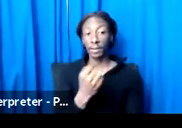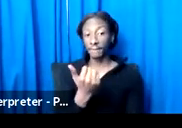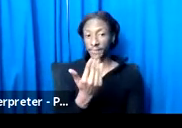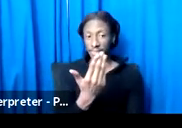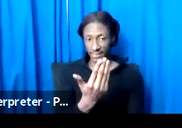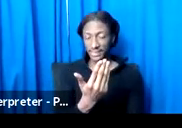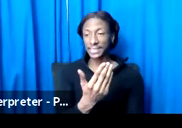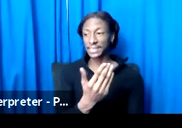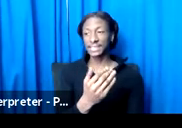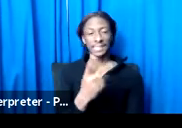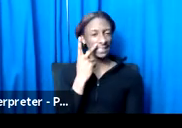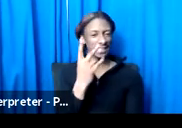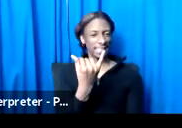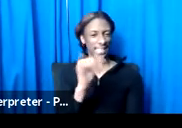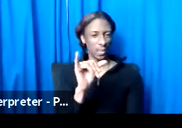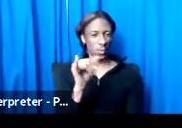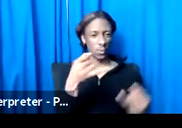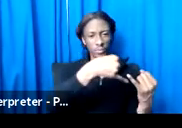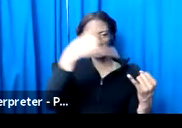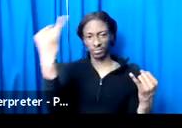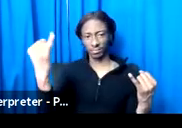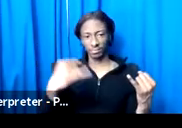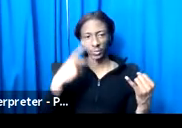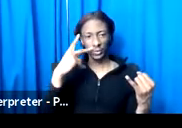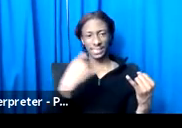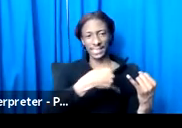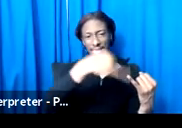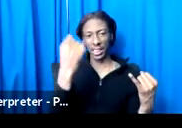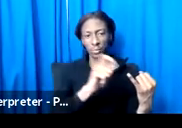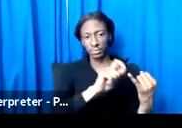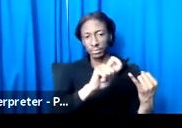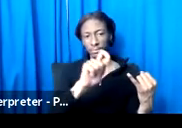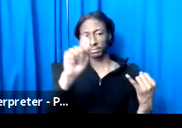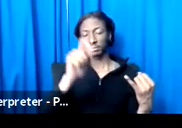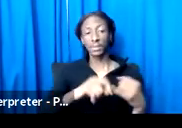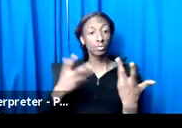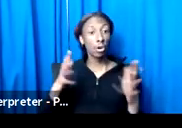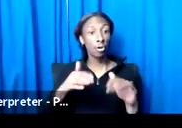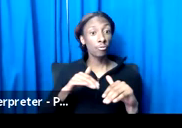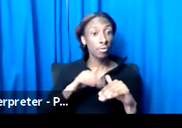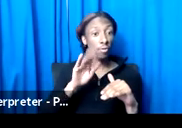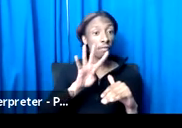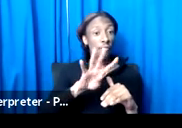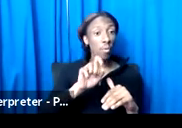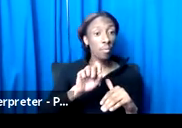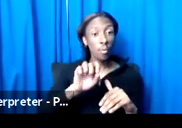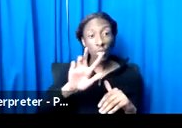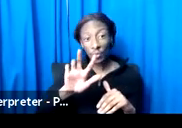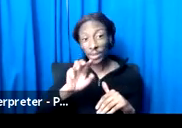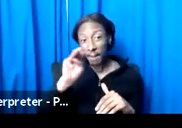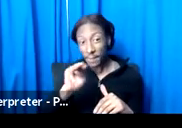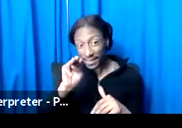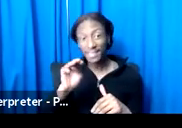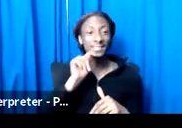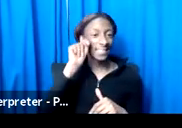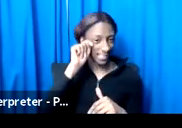in the dashed yellow line on the chart. Already over 4.3 million adolescents have received at least one